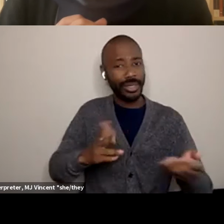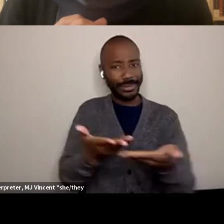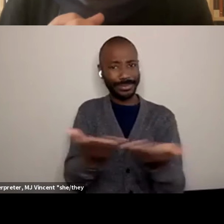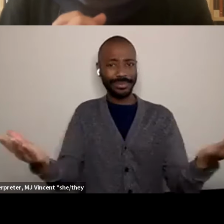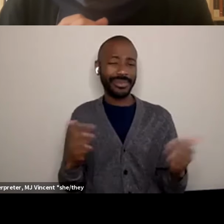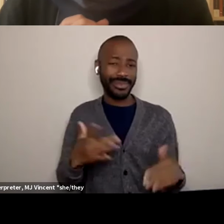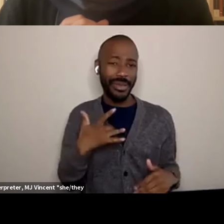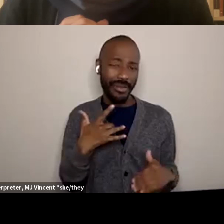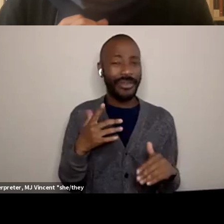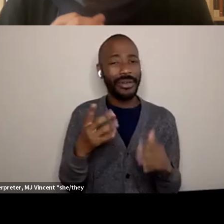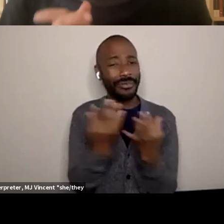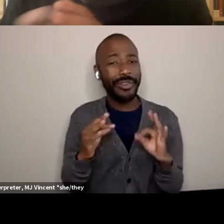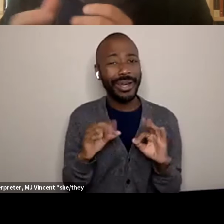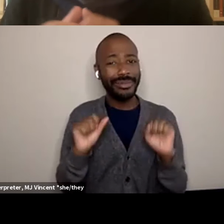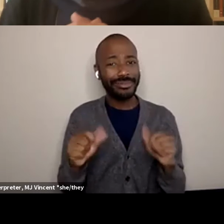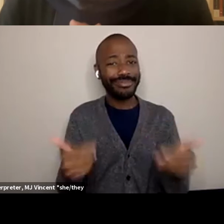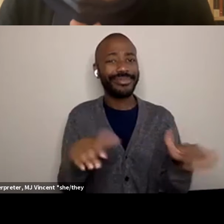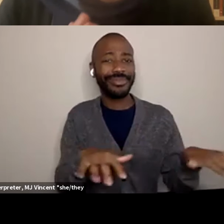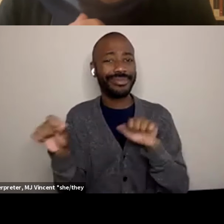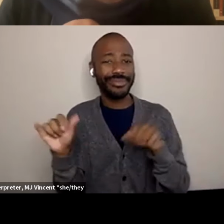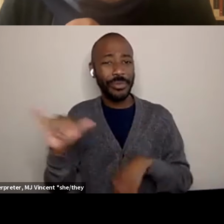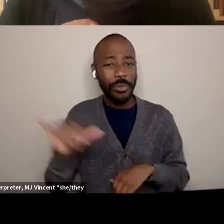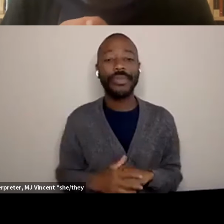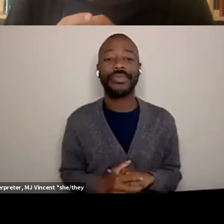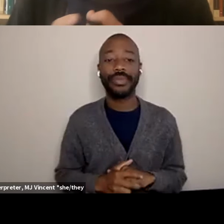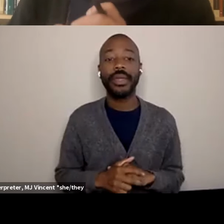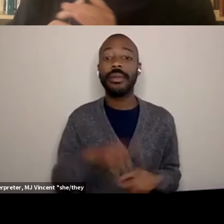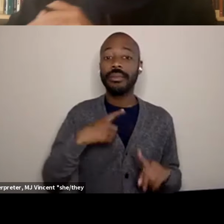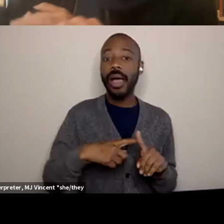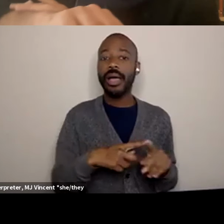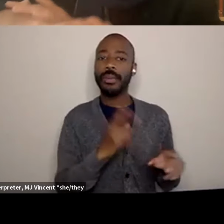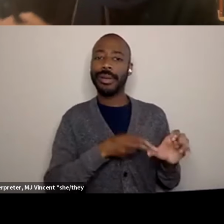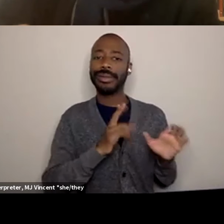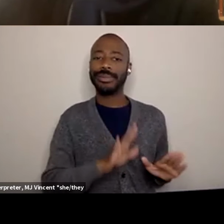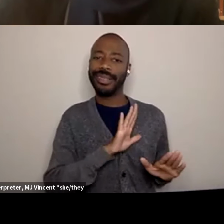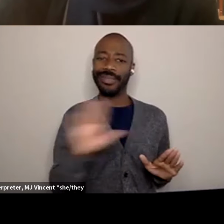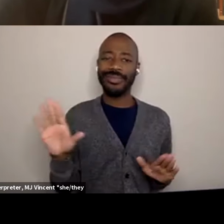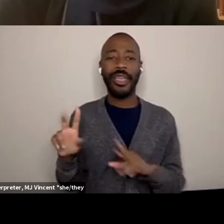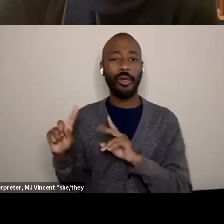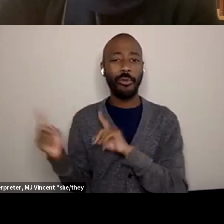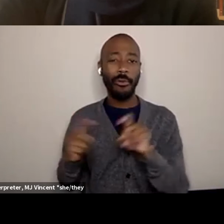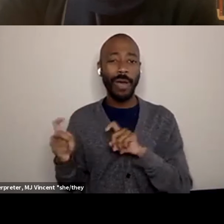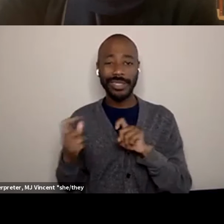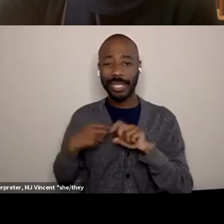also monitoring questions that arise from participants as well.